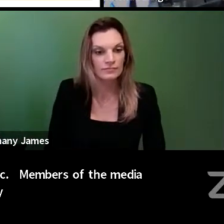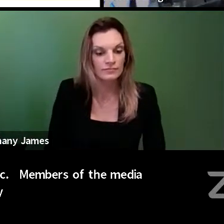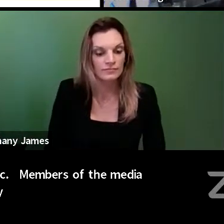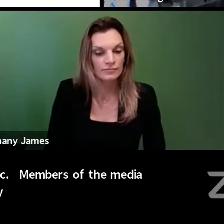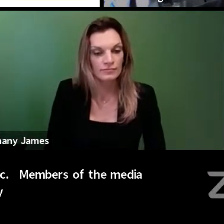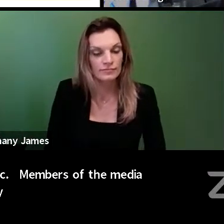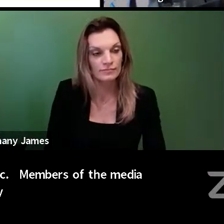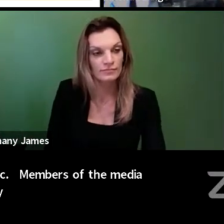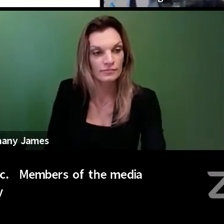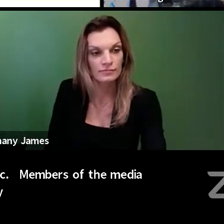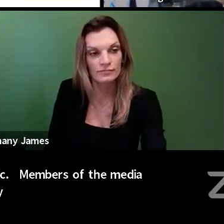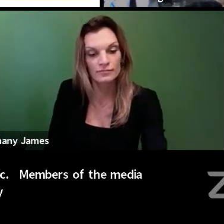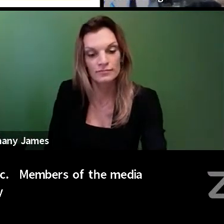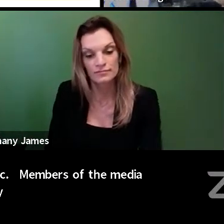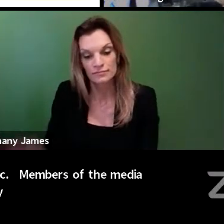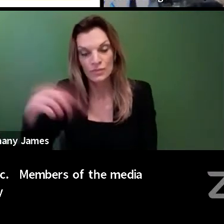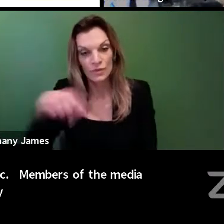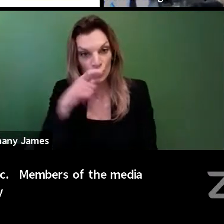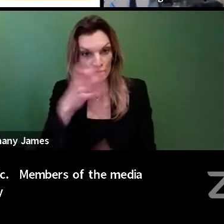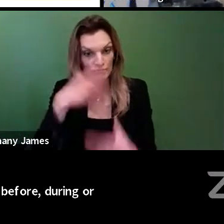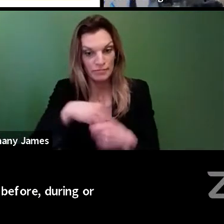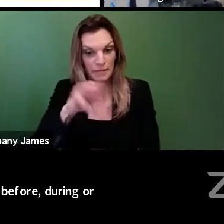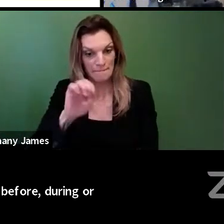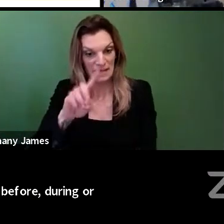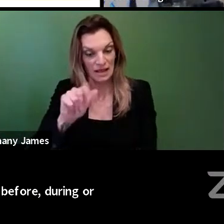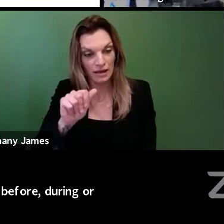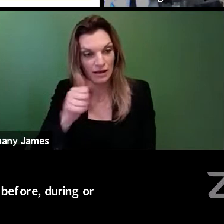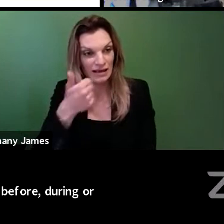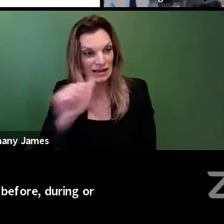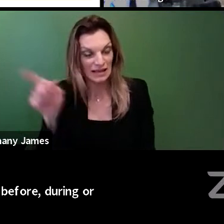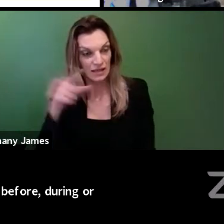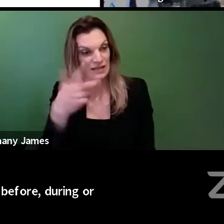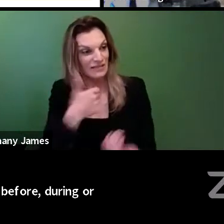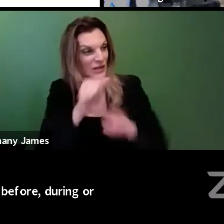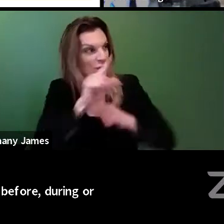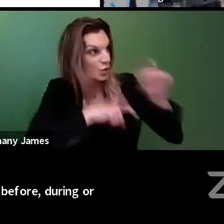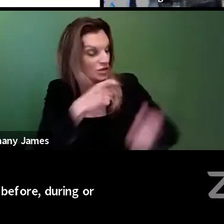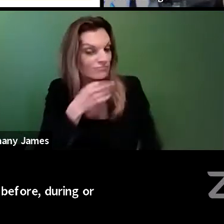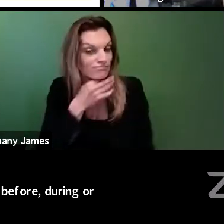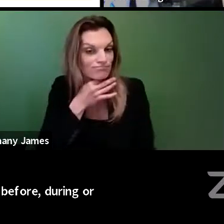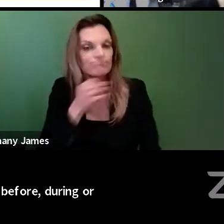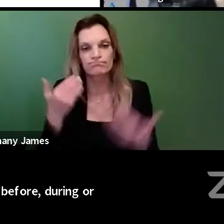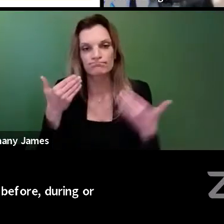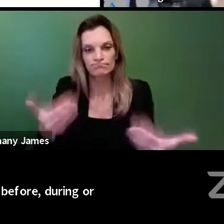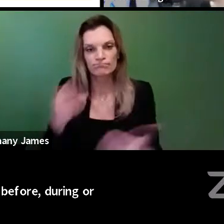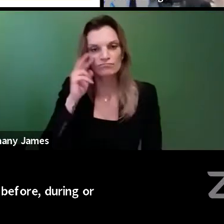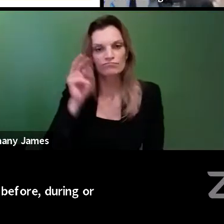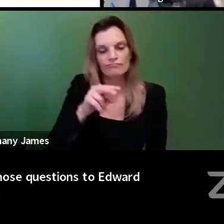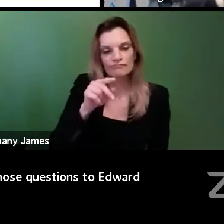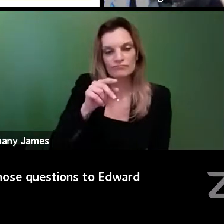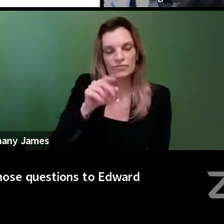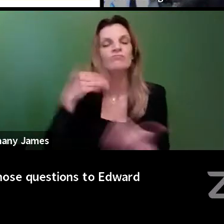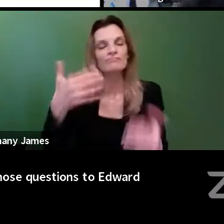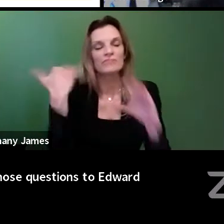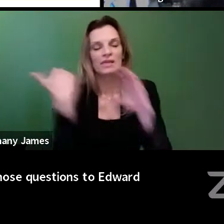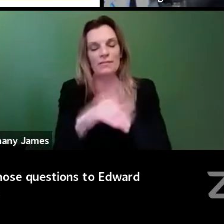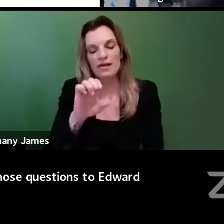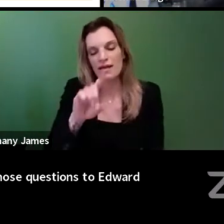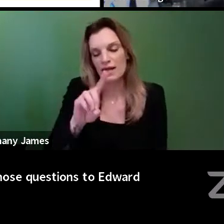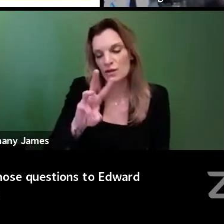Members of the media who may have questions before, during, or after the meeting should direct those questions to Edward Woods III, who is